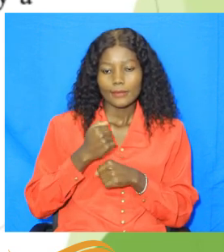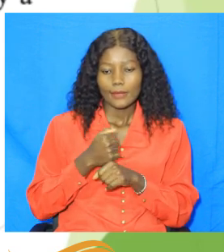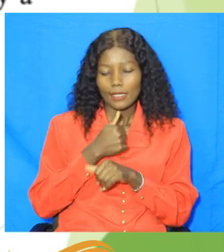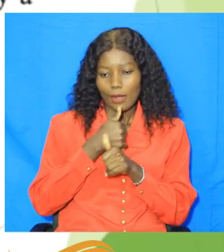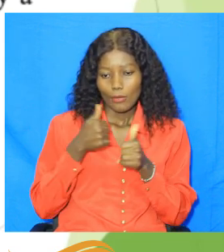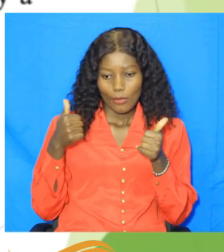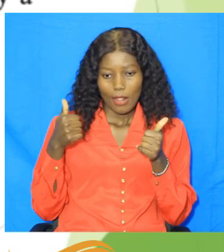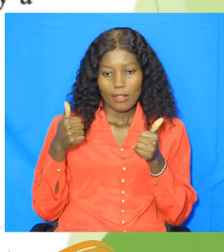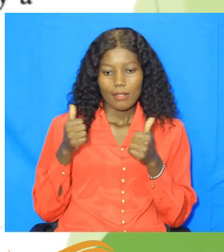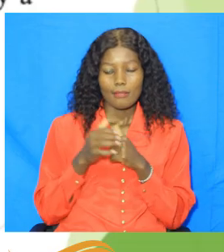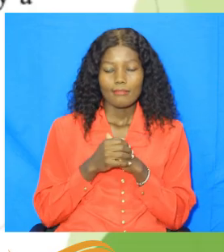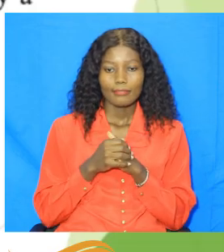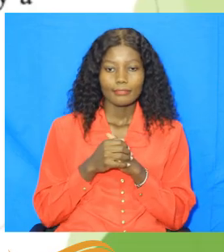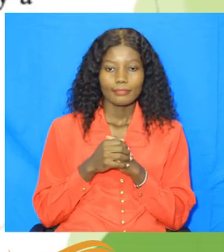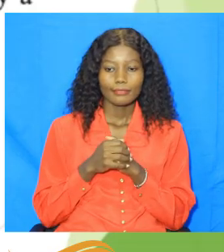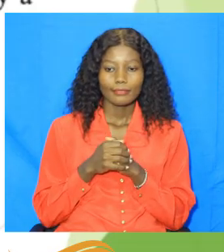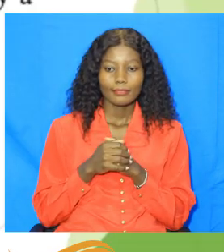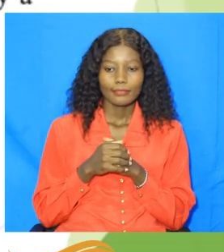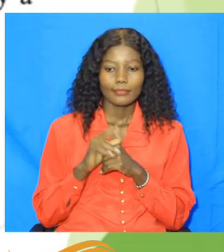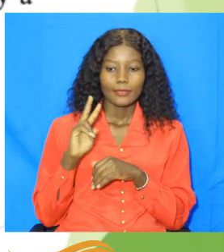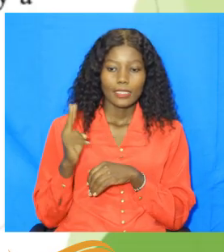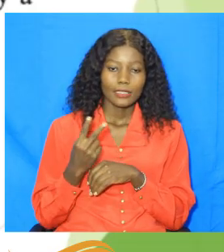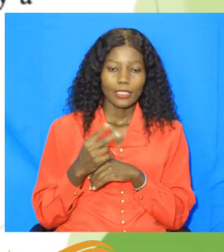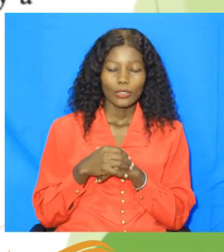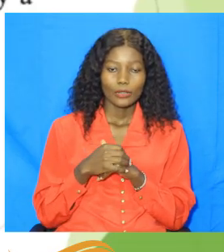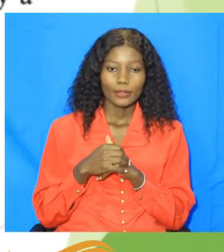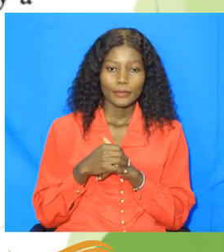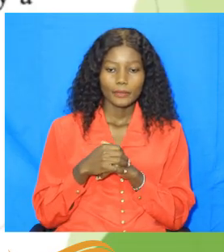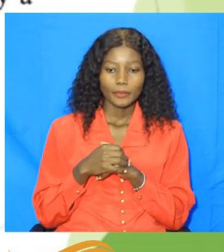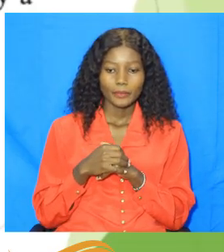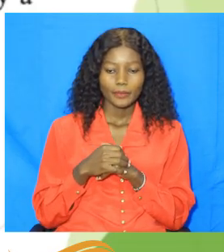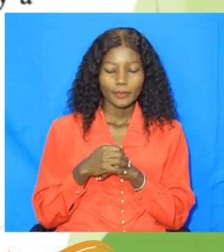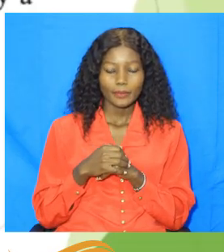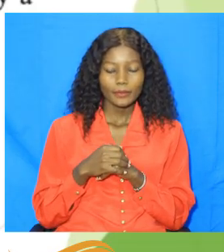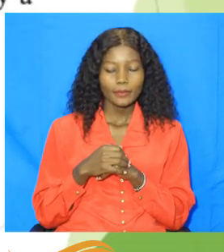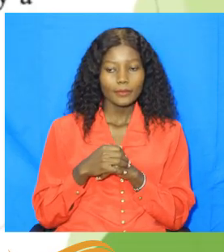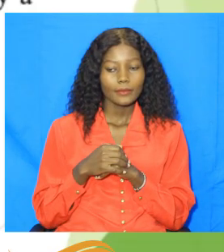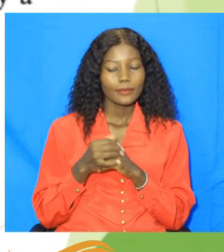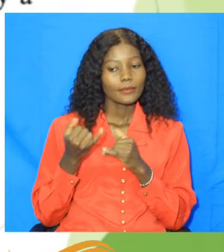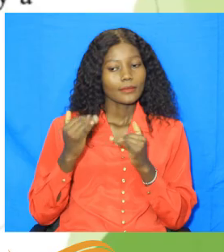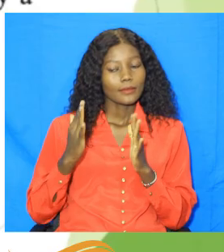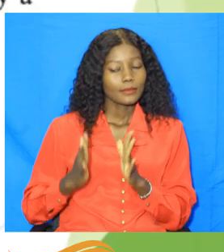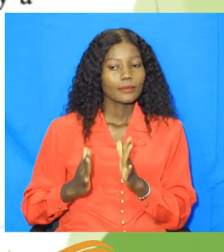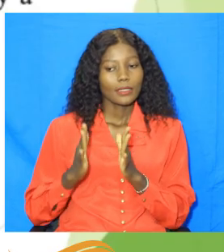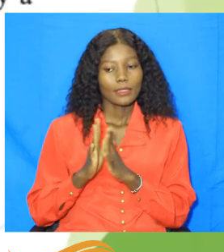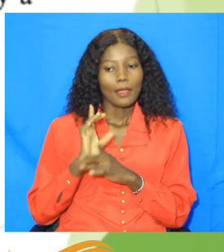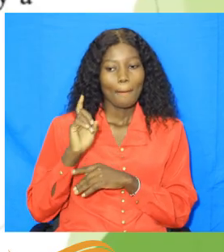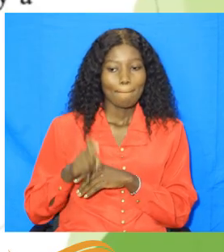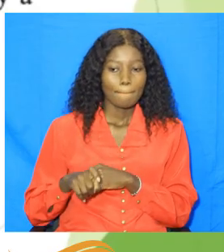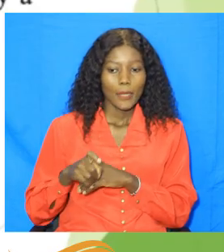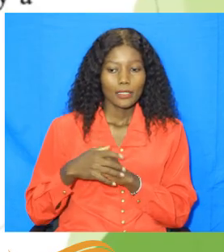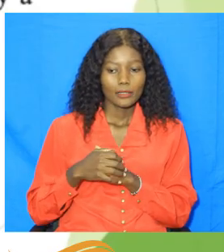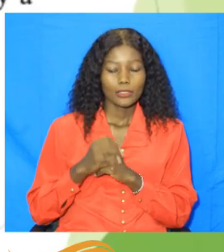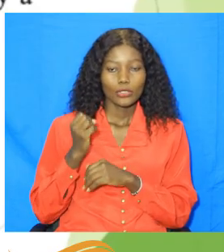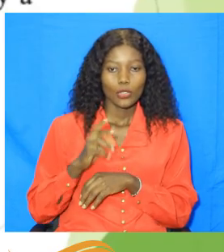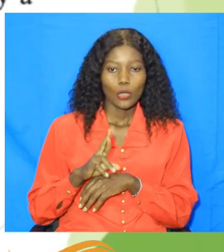executed. The second criteria, the athlete must have or